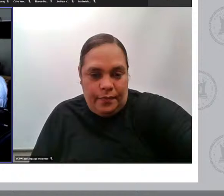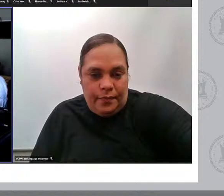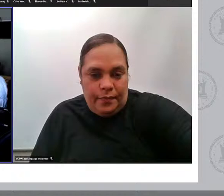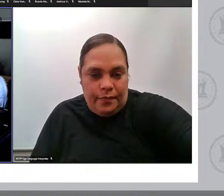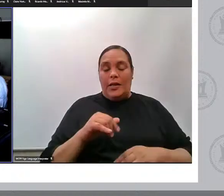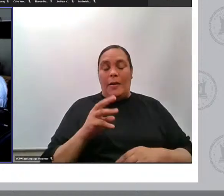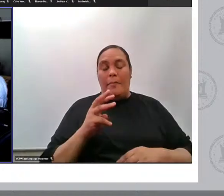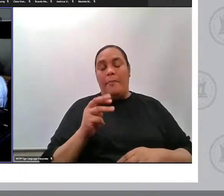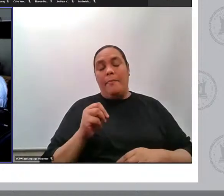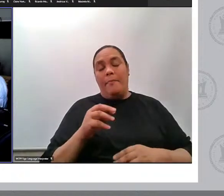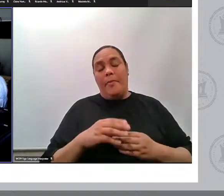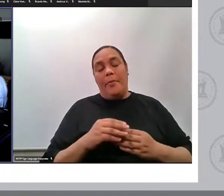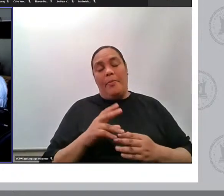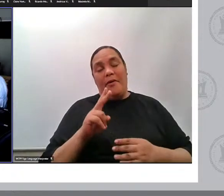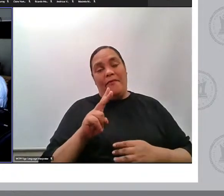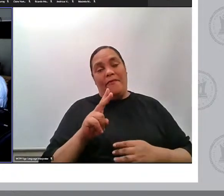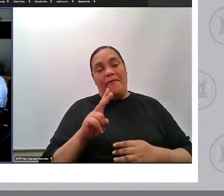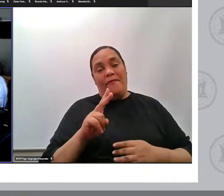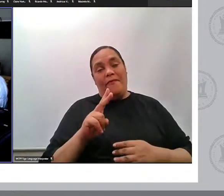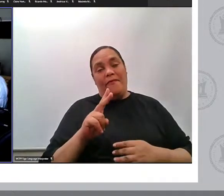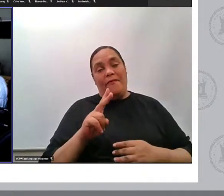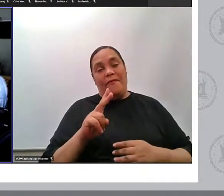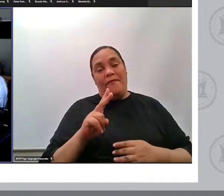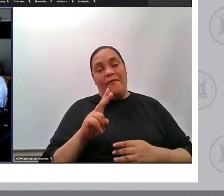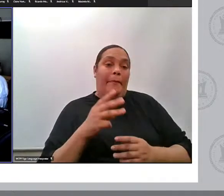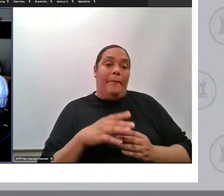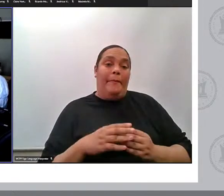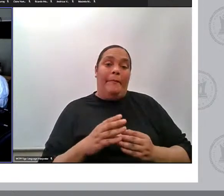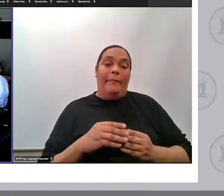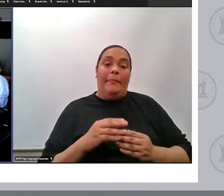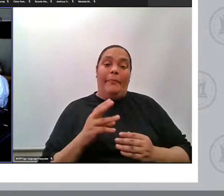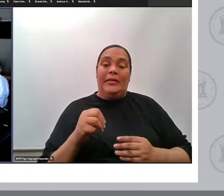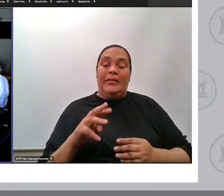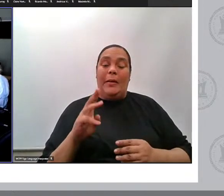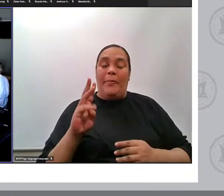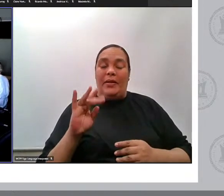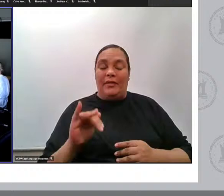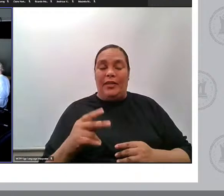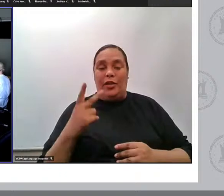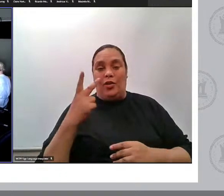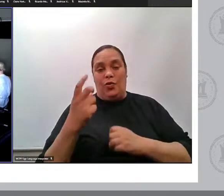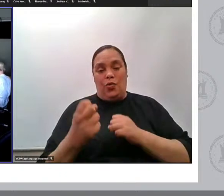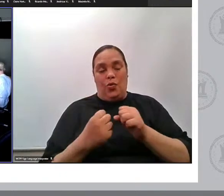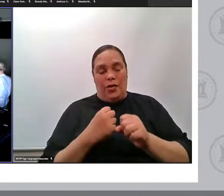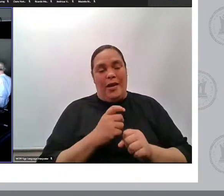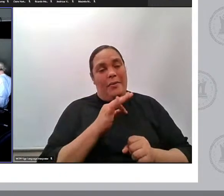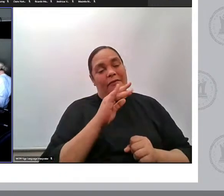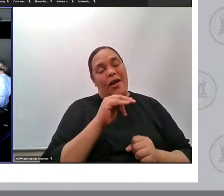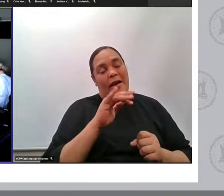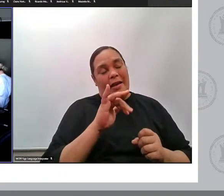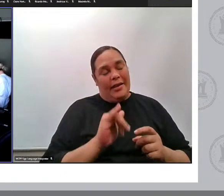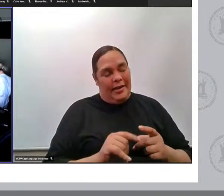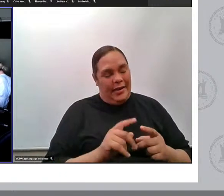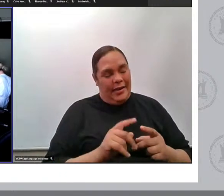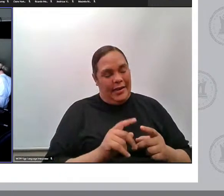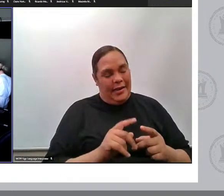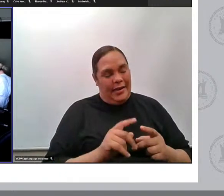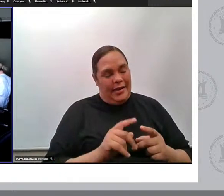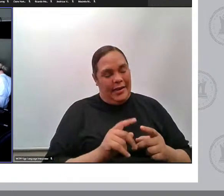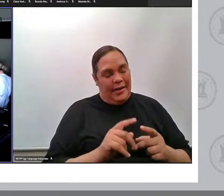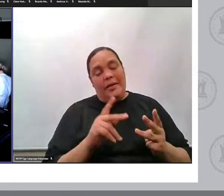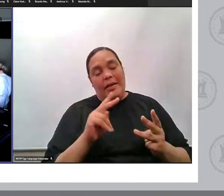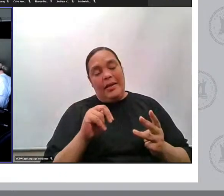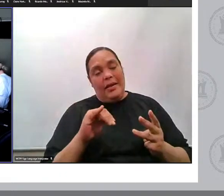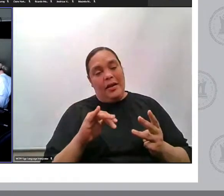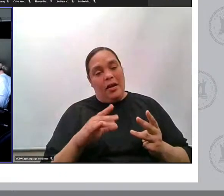der Westhuizen, Mr. Bassadei is on his second term. Ms. Farney is on her second term. Mr. Nichols, who's